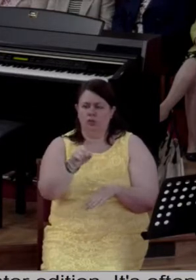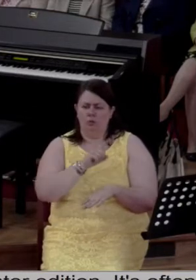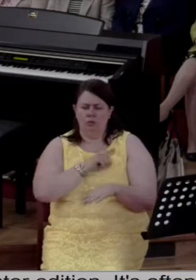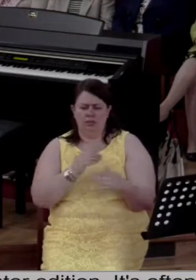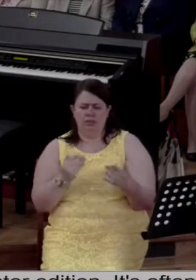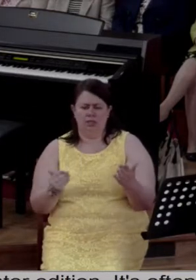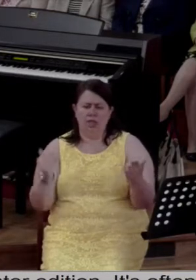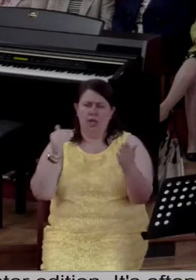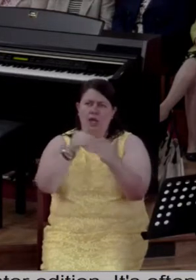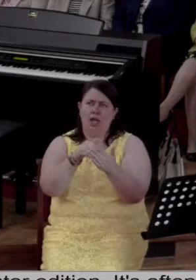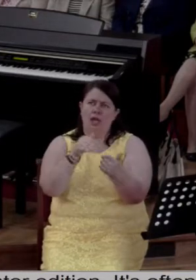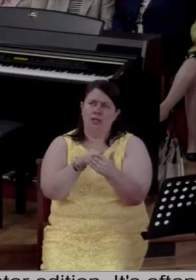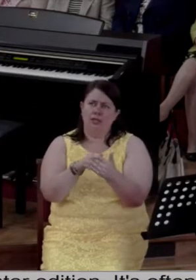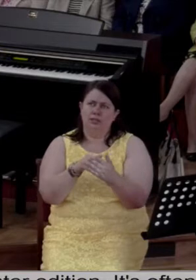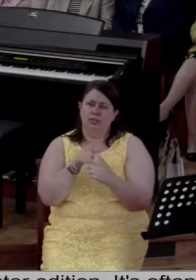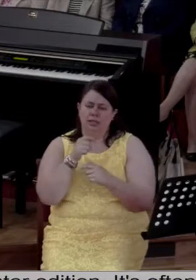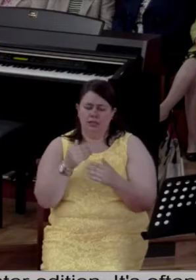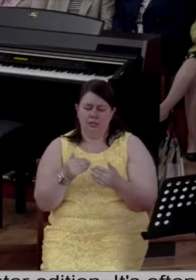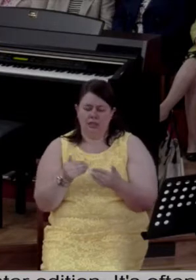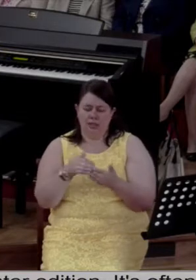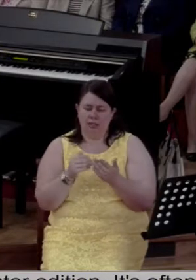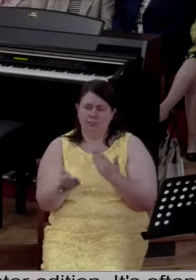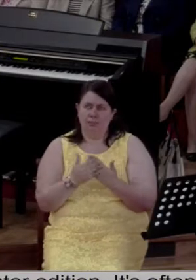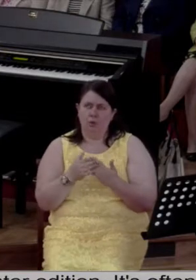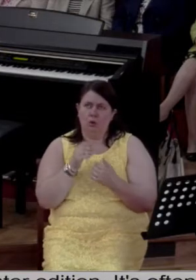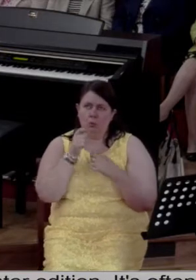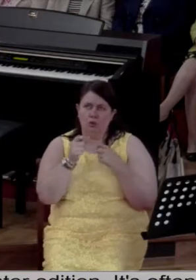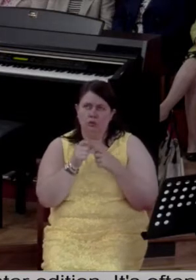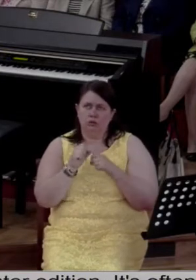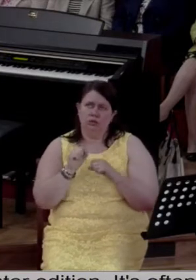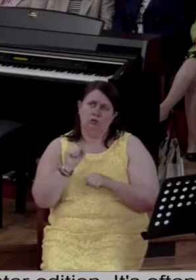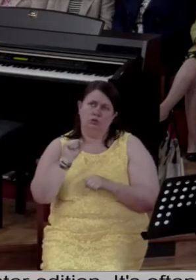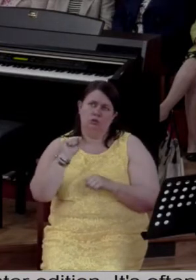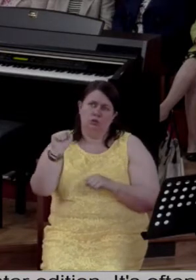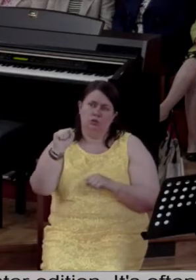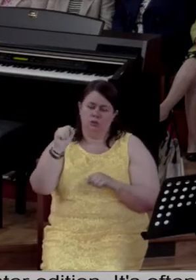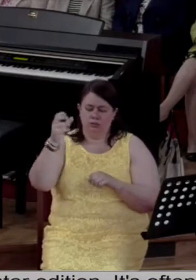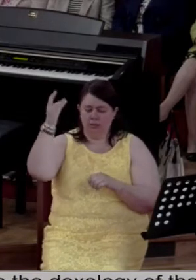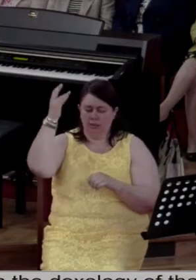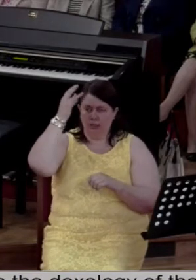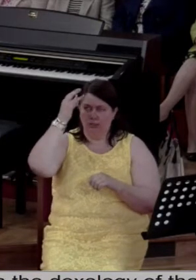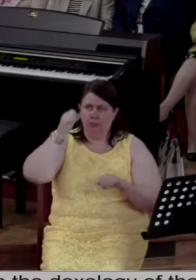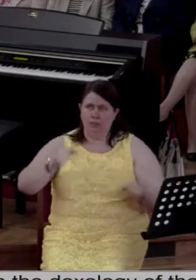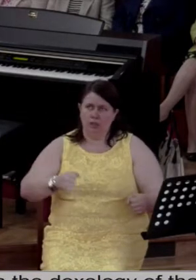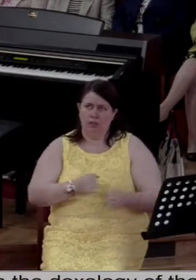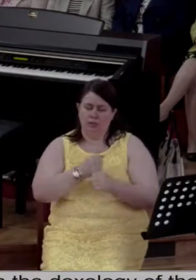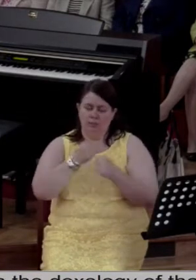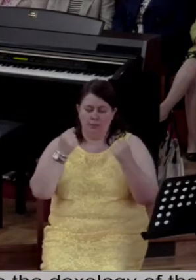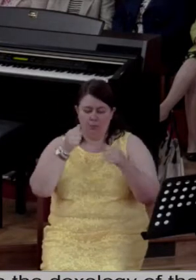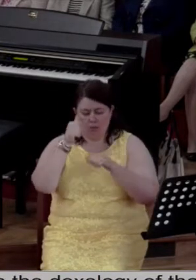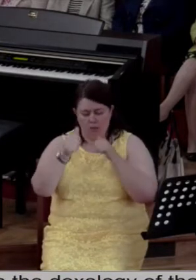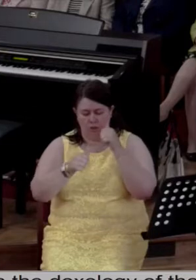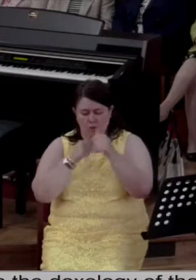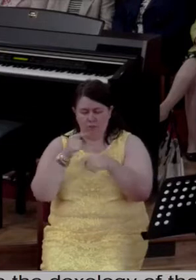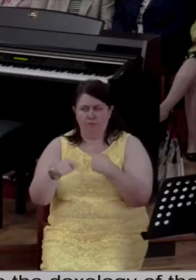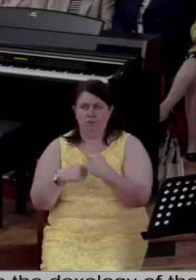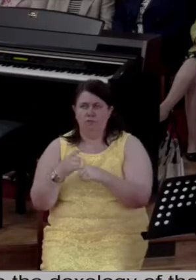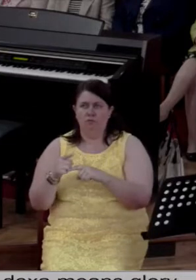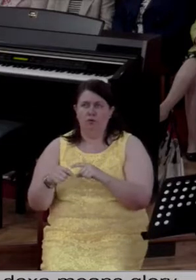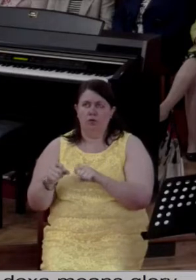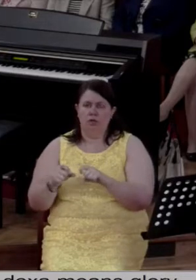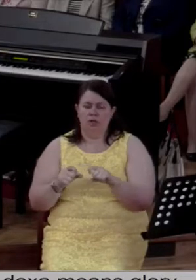in this phrase, "Yours is the kingdom, the power and the glory forever and ever. Amen"?